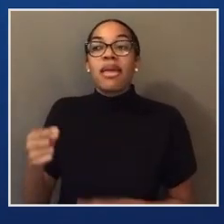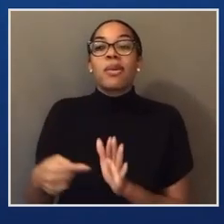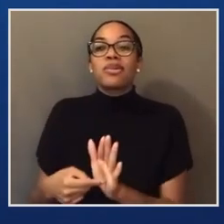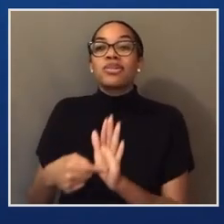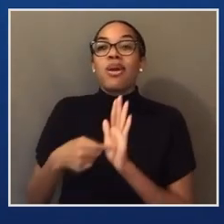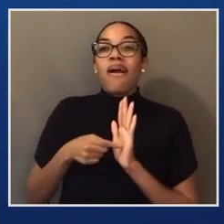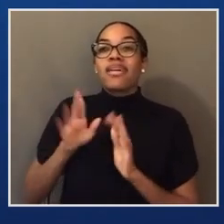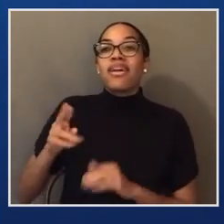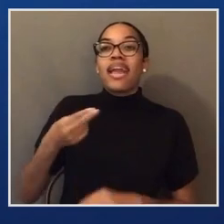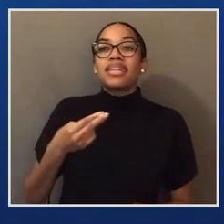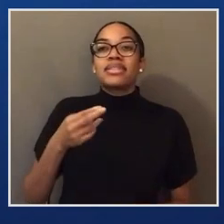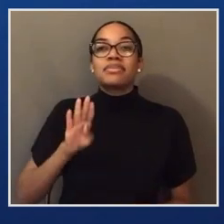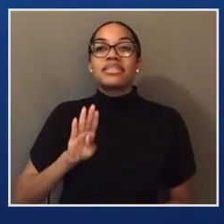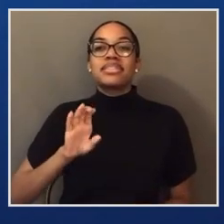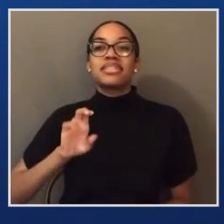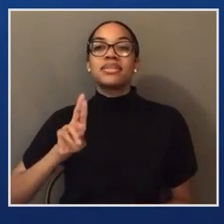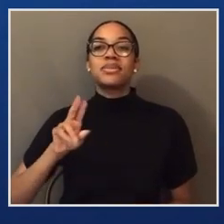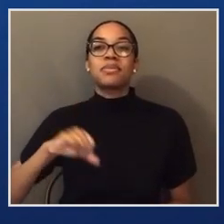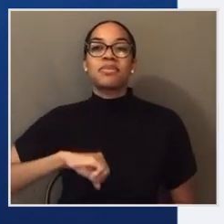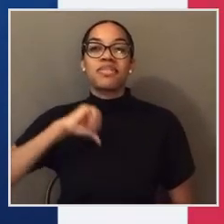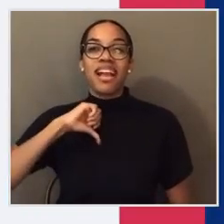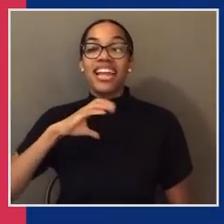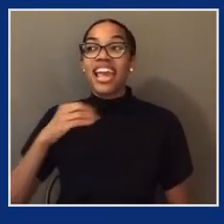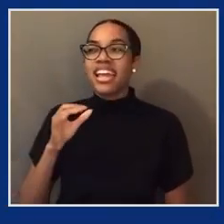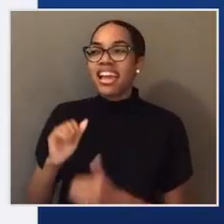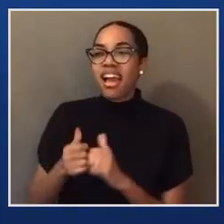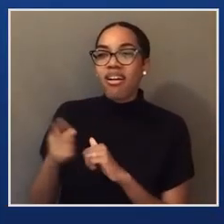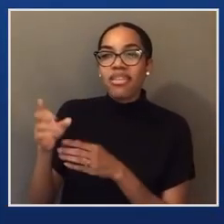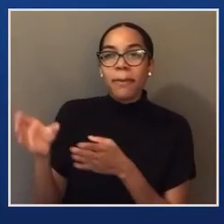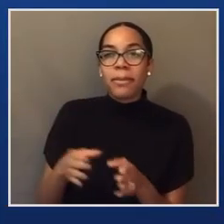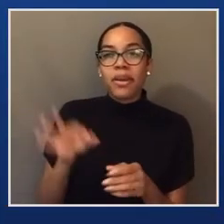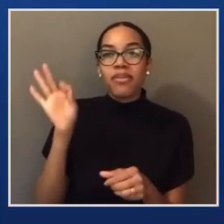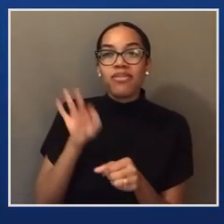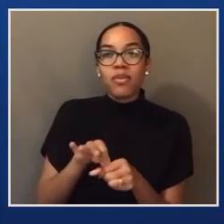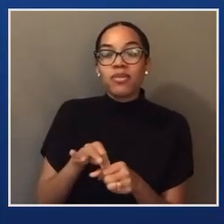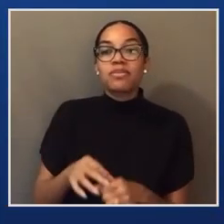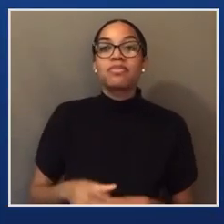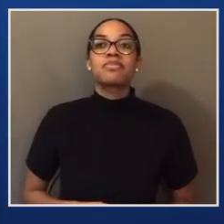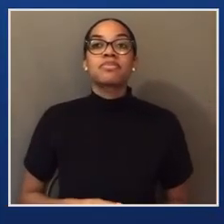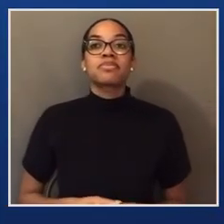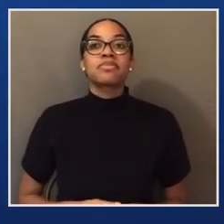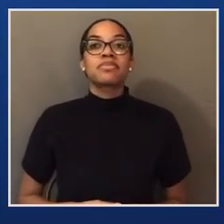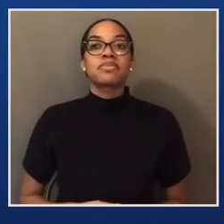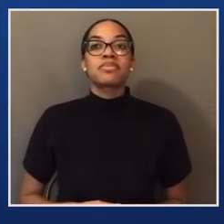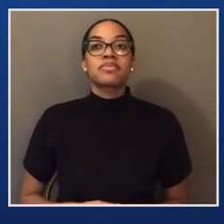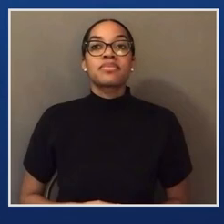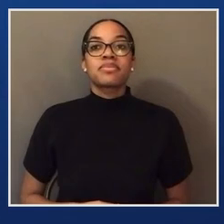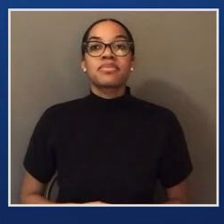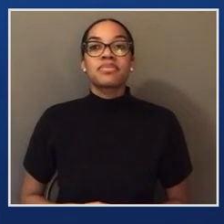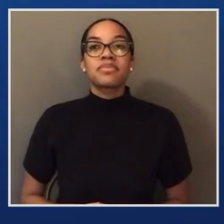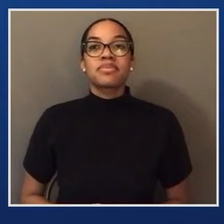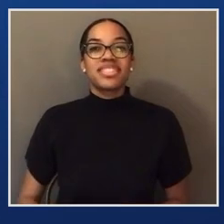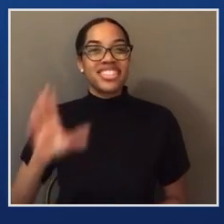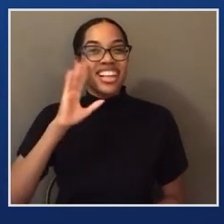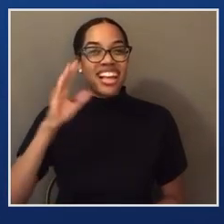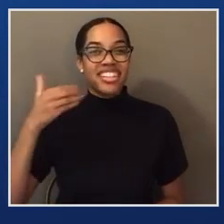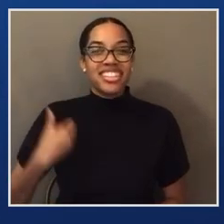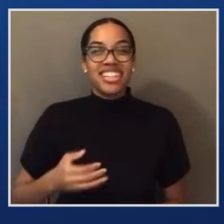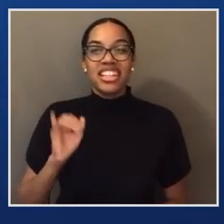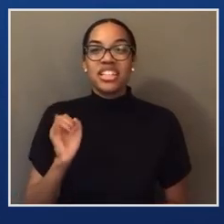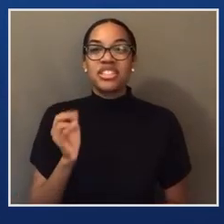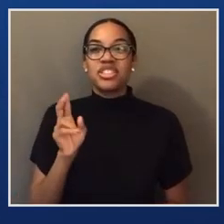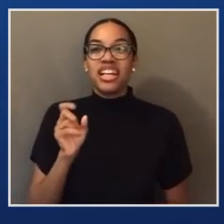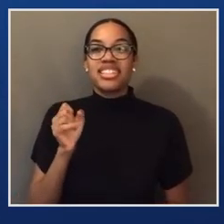and hear how they plan to vote in this election. Hank Johnson here, Georgia's 4th Congressional District,